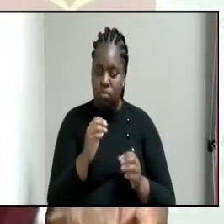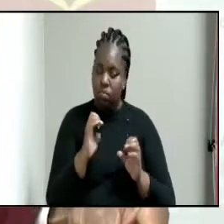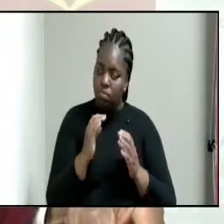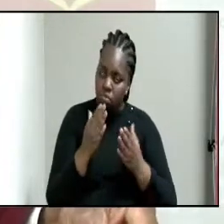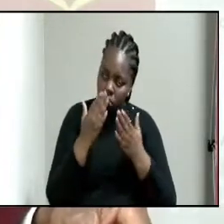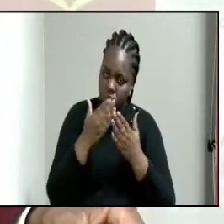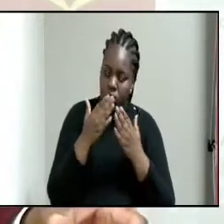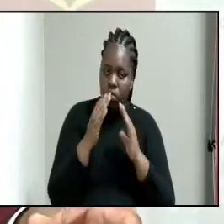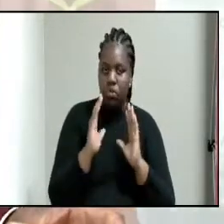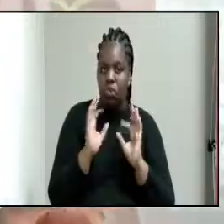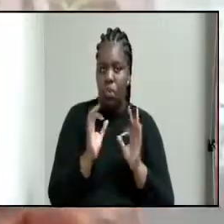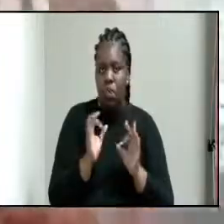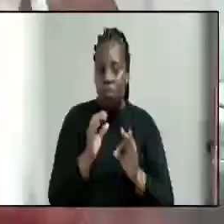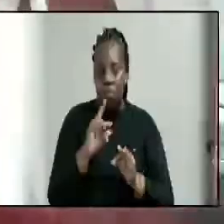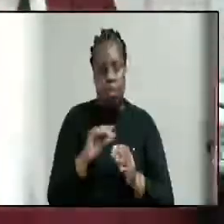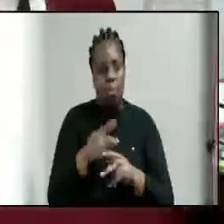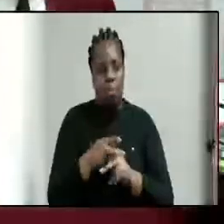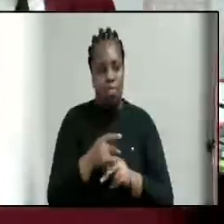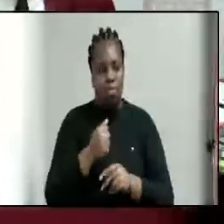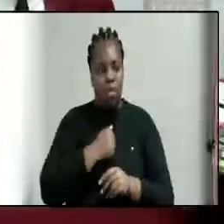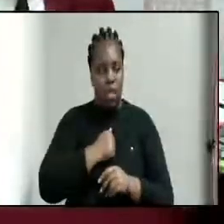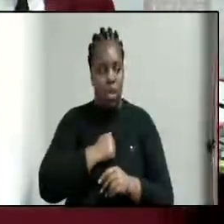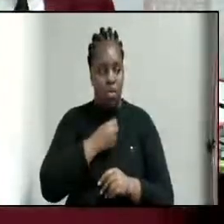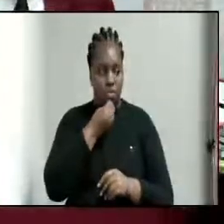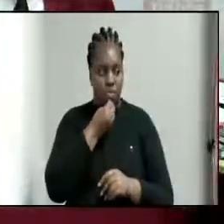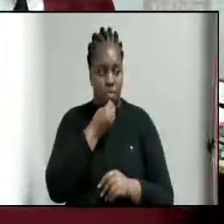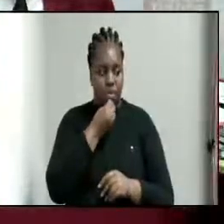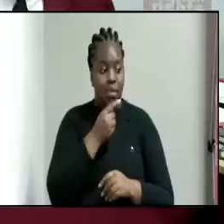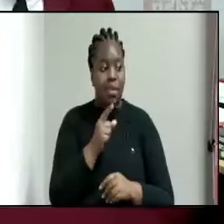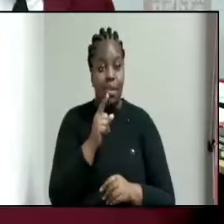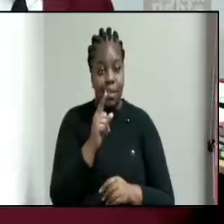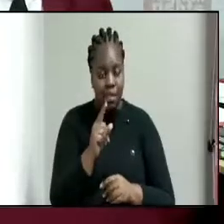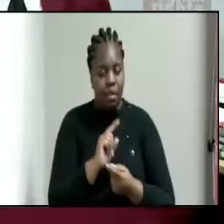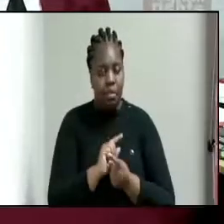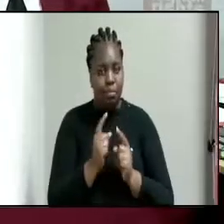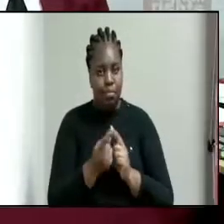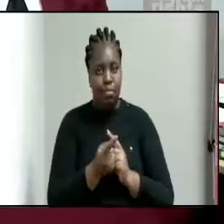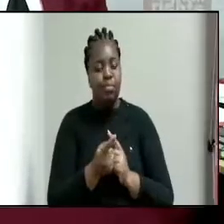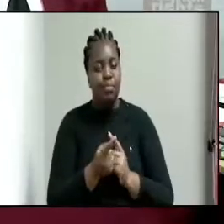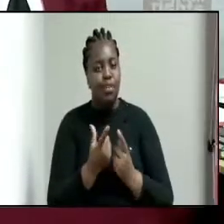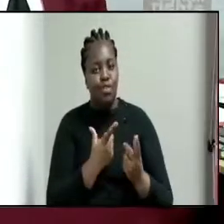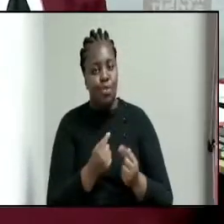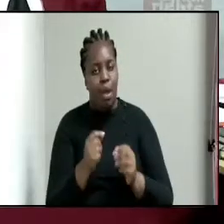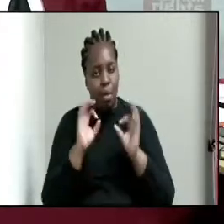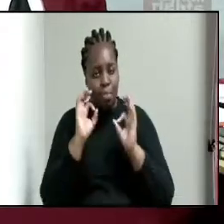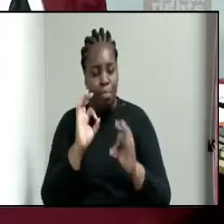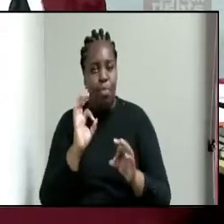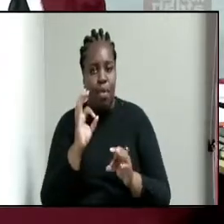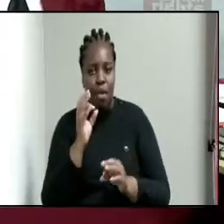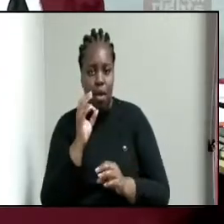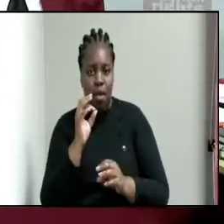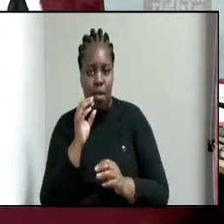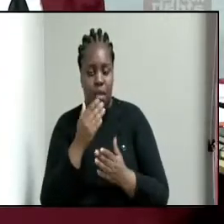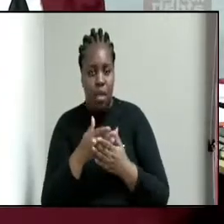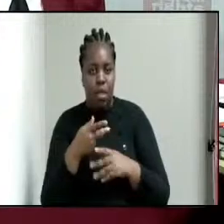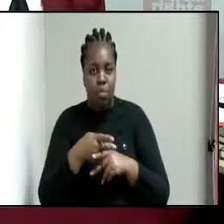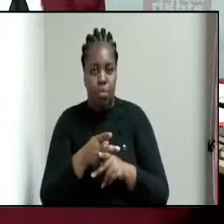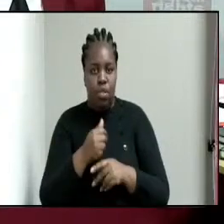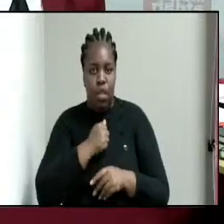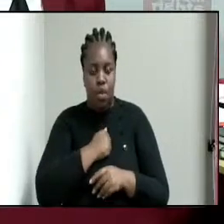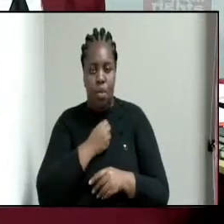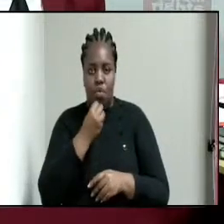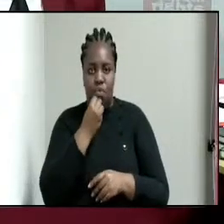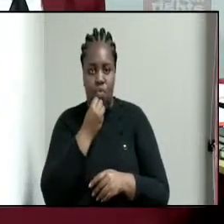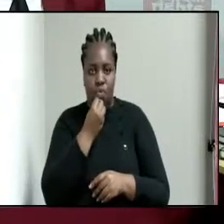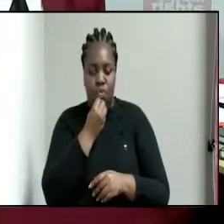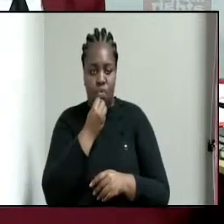terms of producing their own food, that can also play a critical role in terms of them producing their own food and